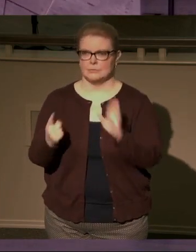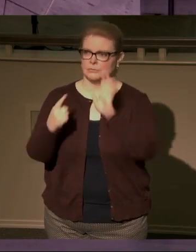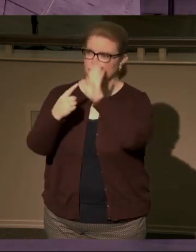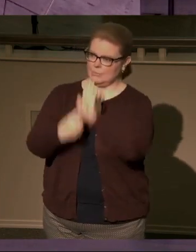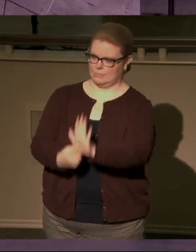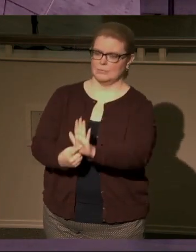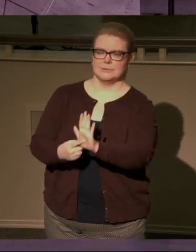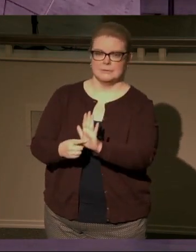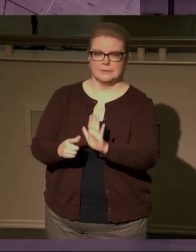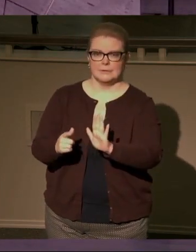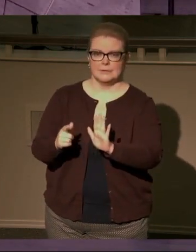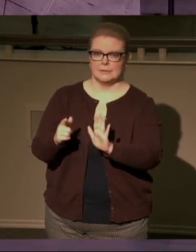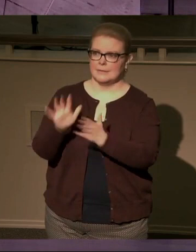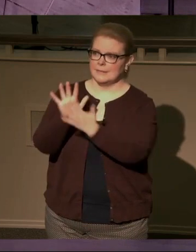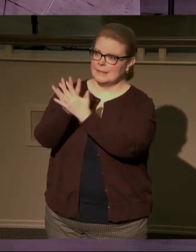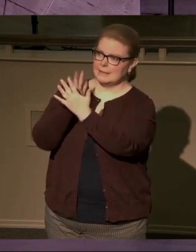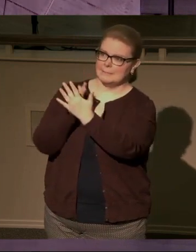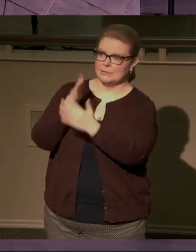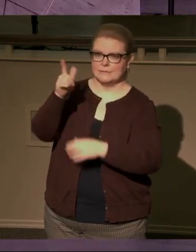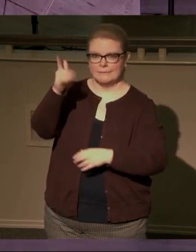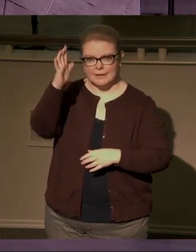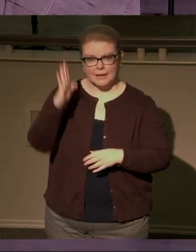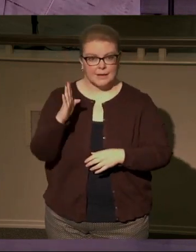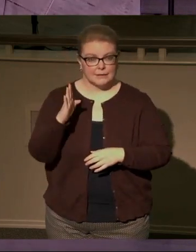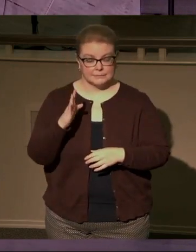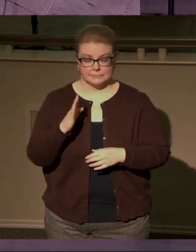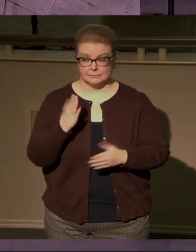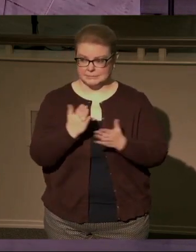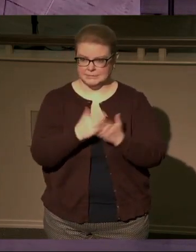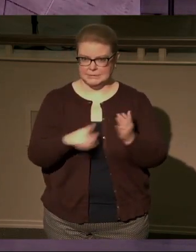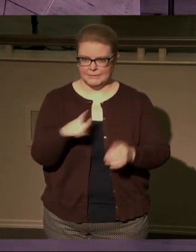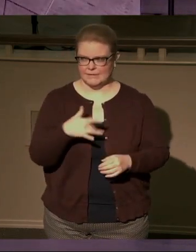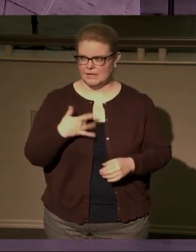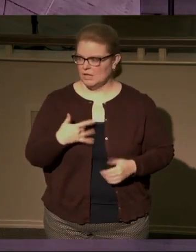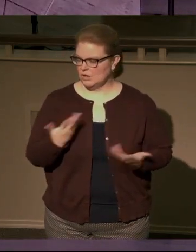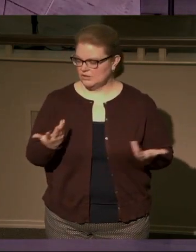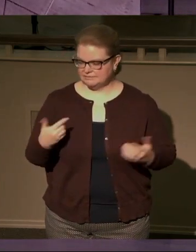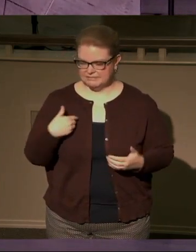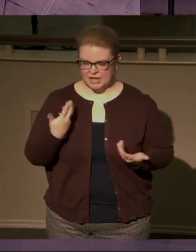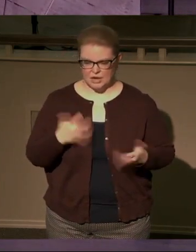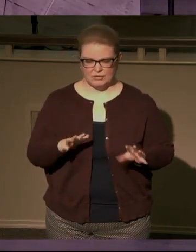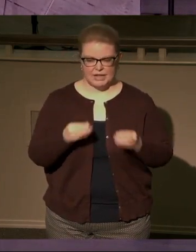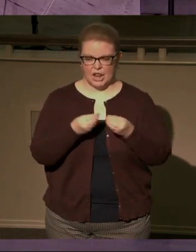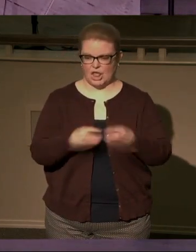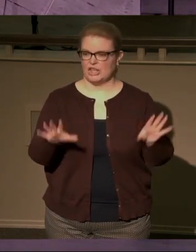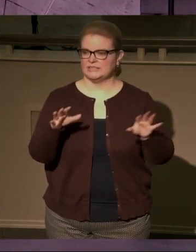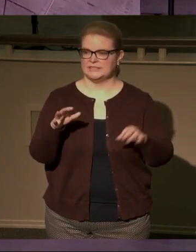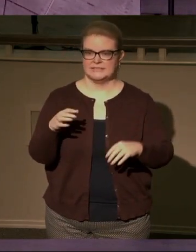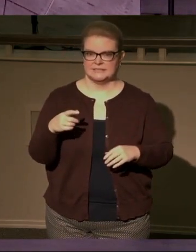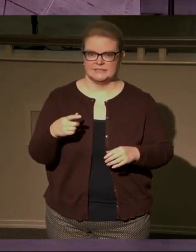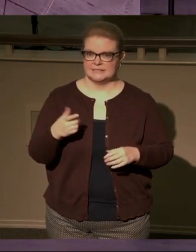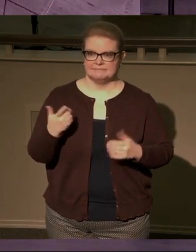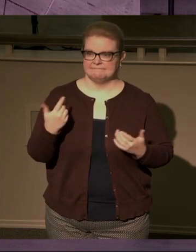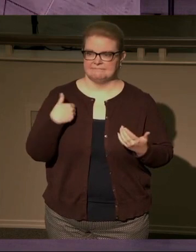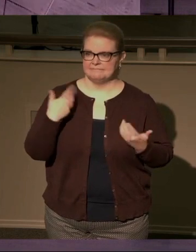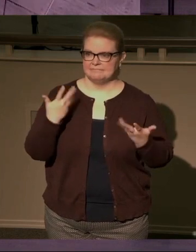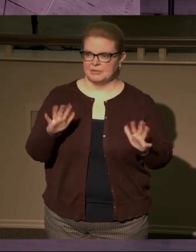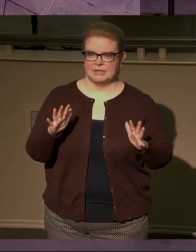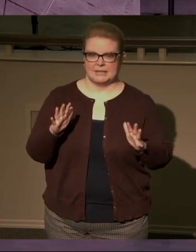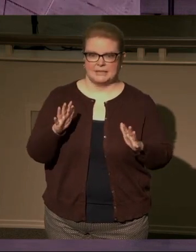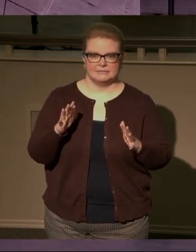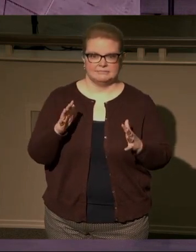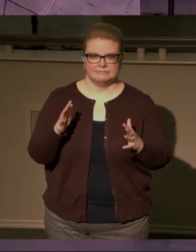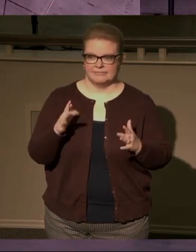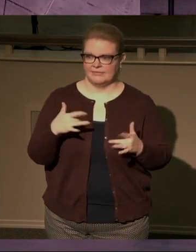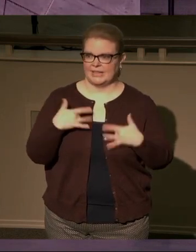God. And listen, some of you are feeling like you already missed it, and we haven't even got out of the introduction of this message this